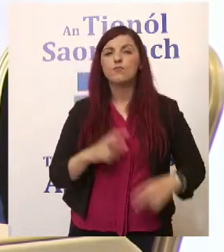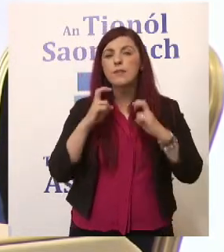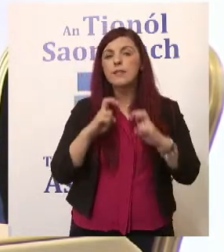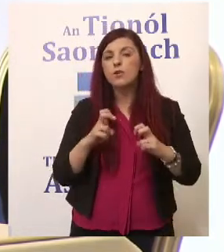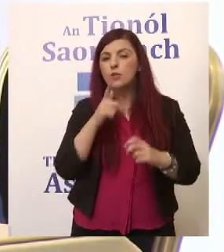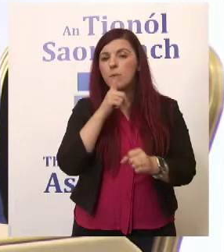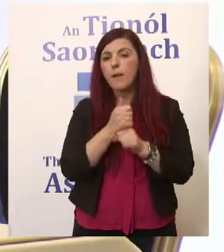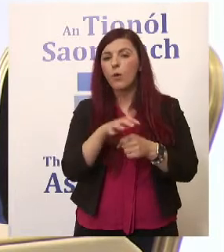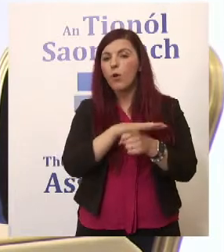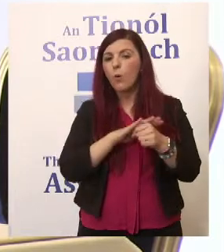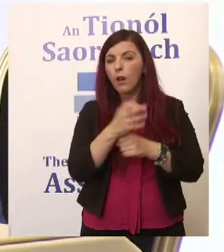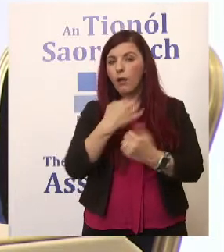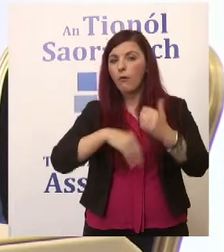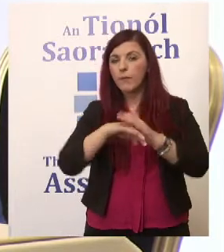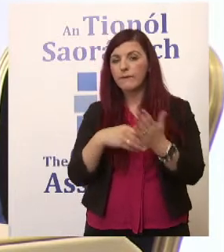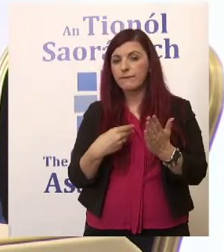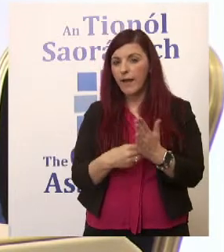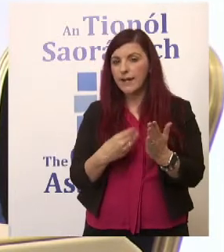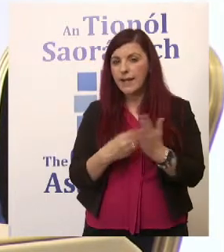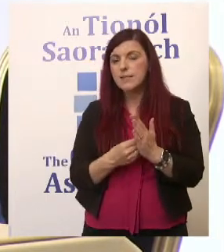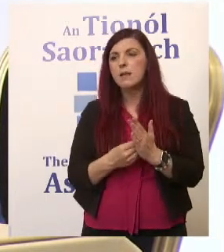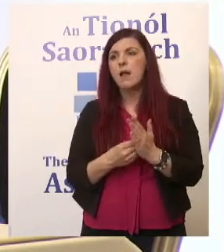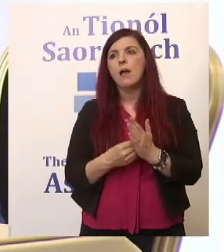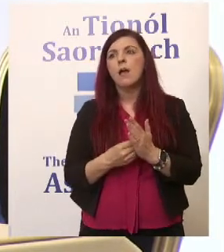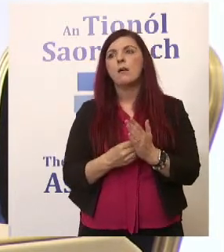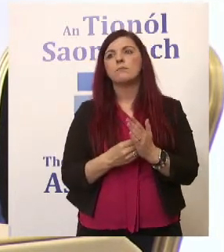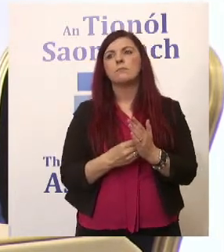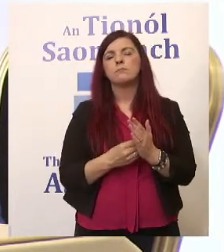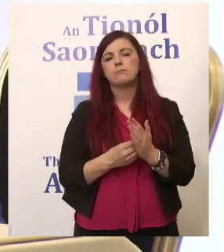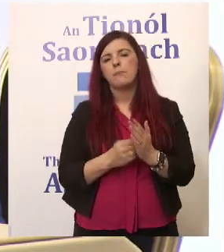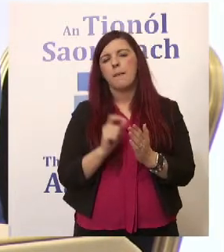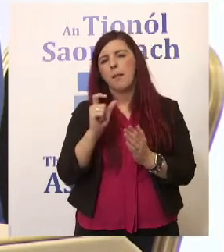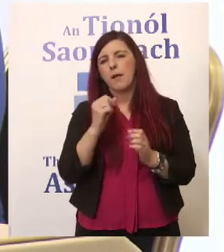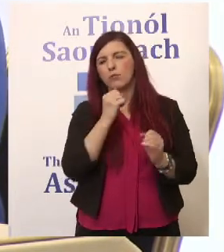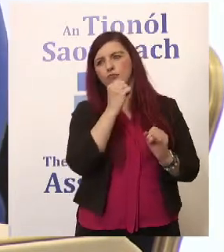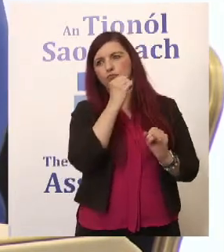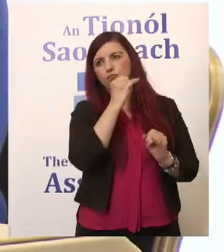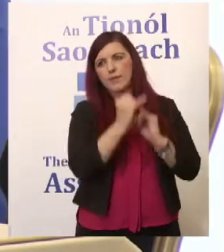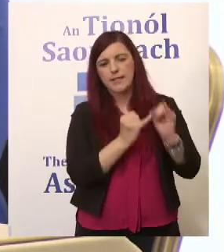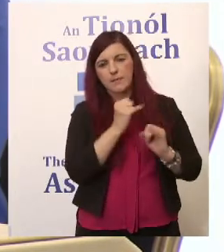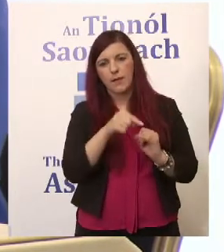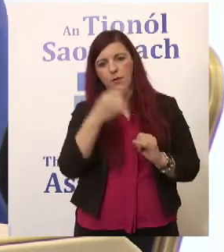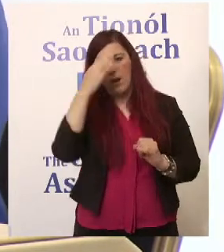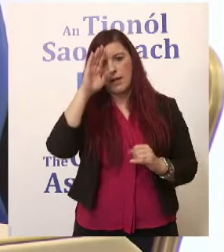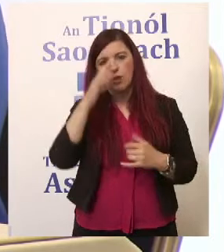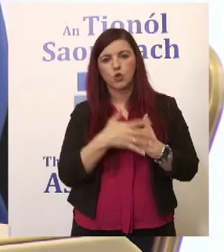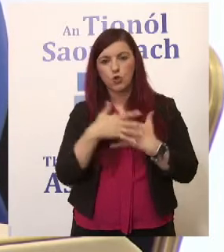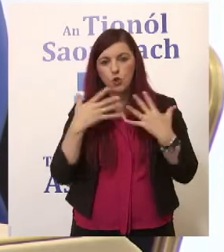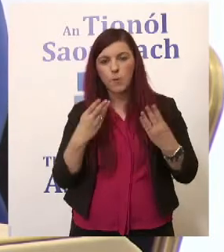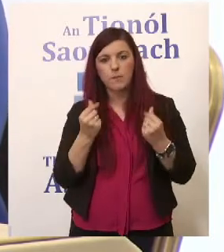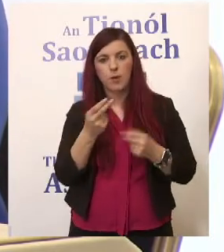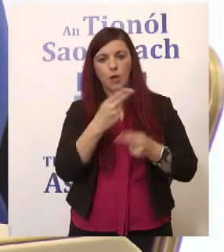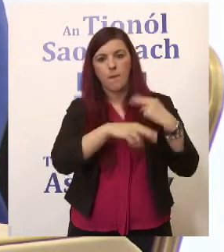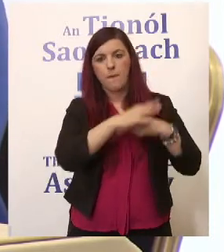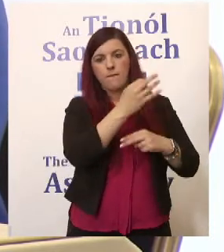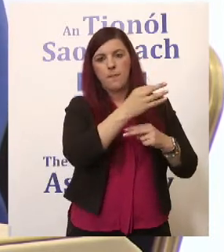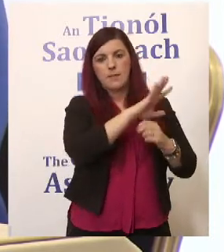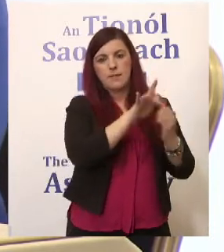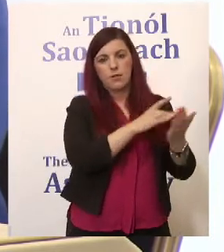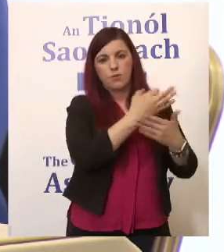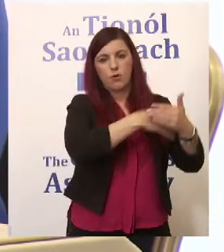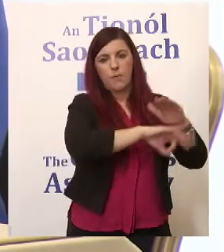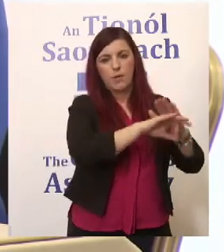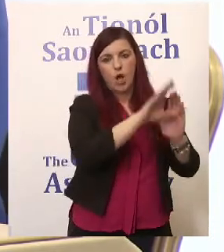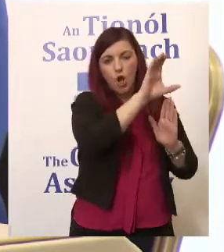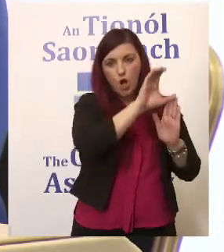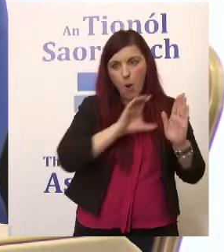government financing, there's generally a criticism made of Ireland that too much of the money that comes from central government comes for